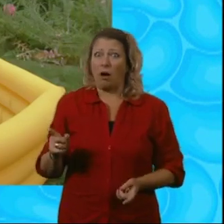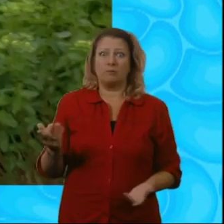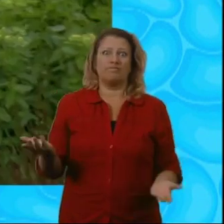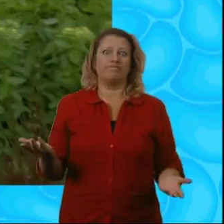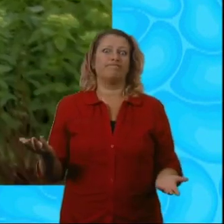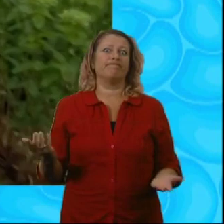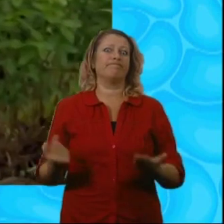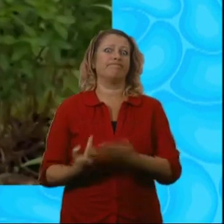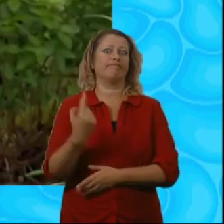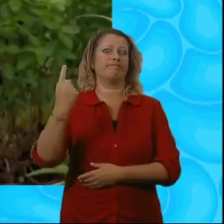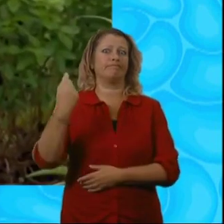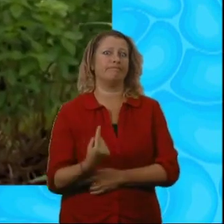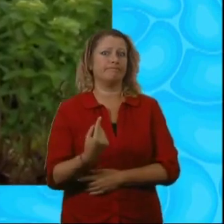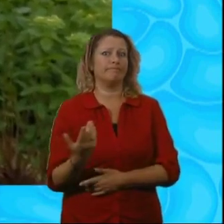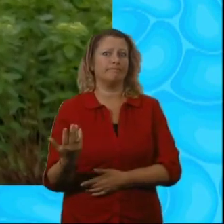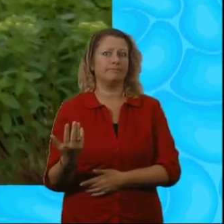That happens.